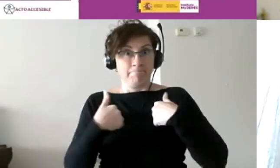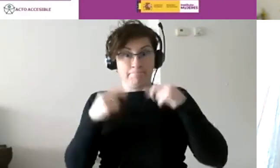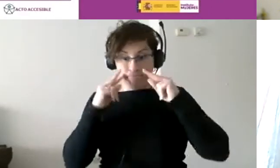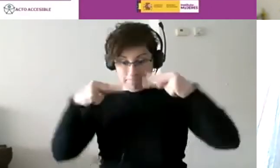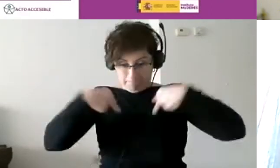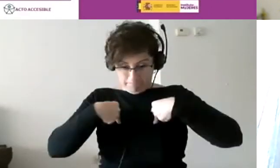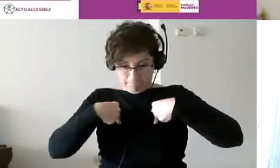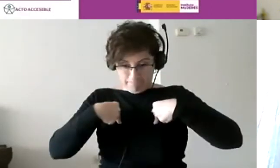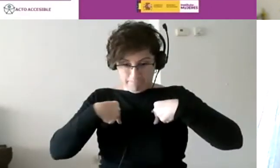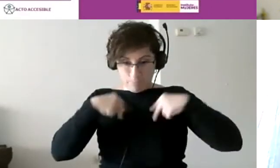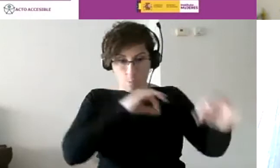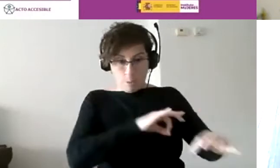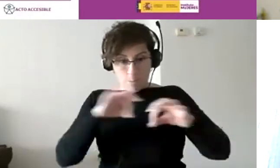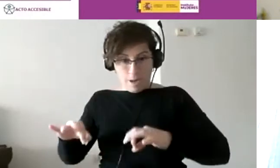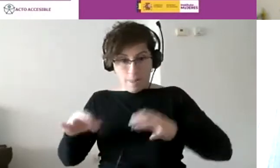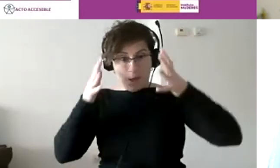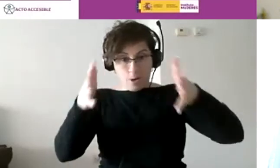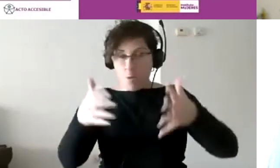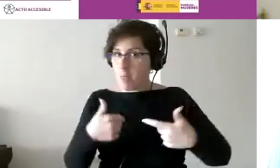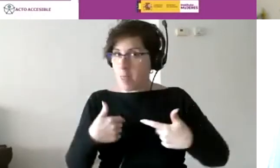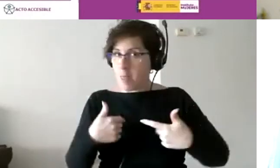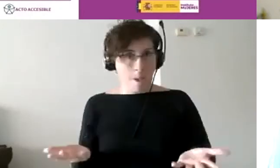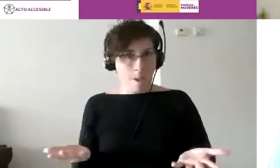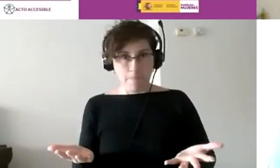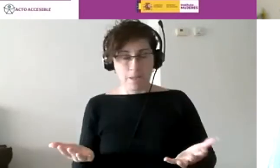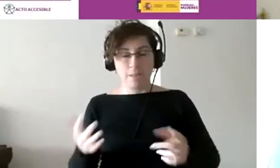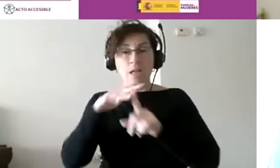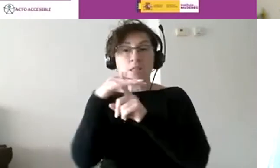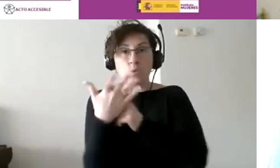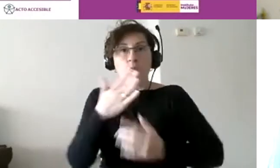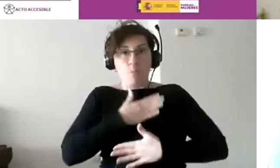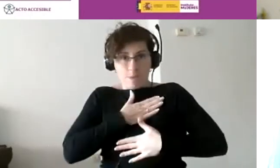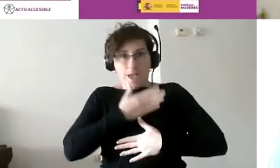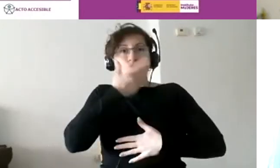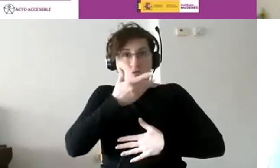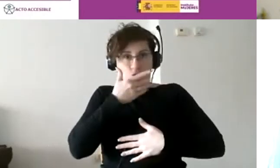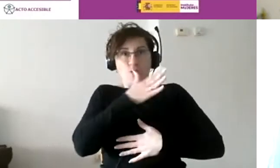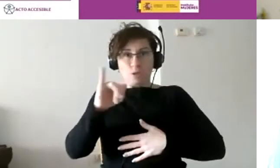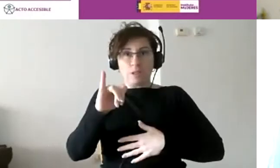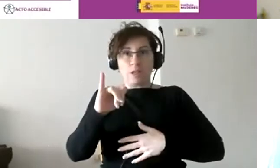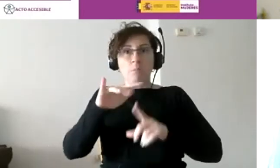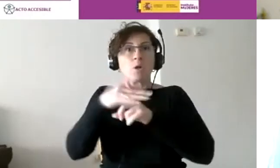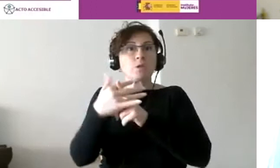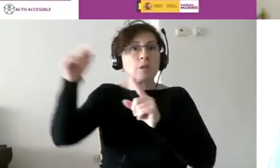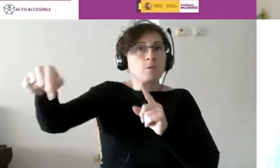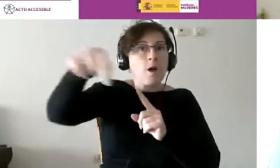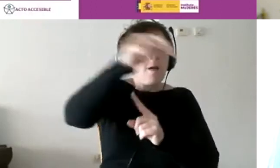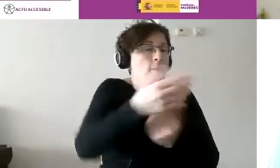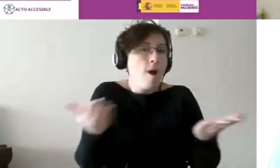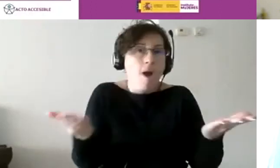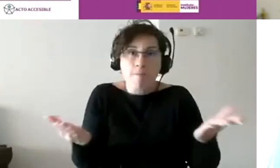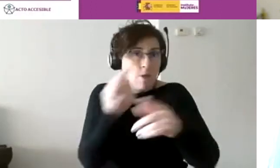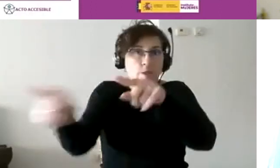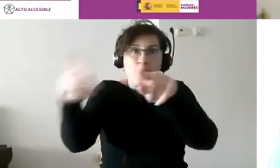got some other situations, and yeah, it's more difficult to people